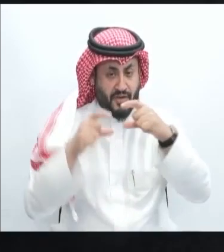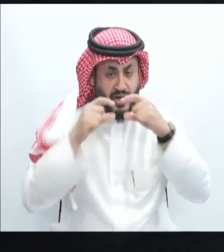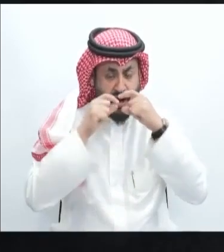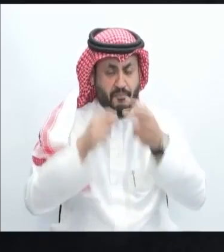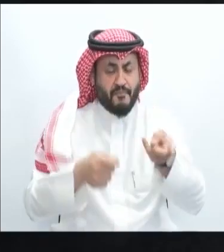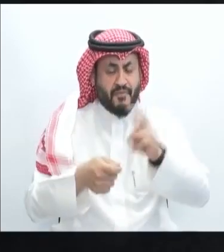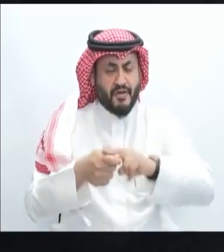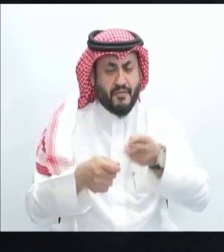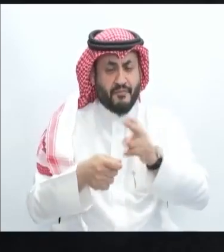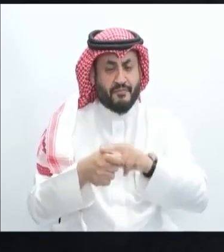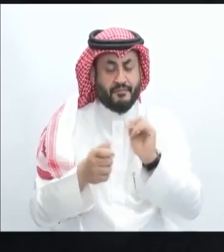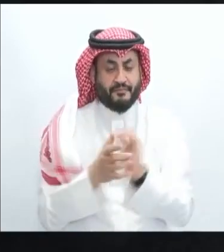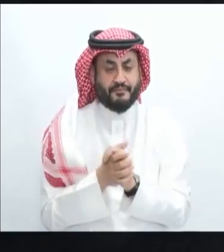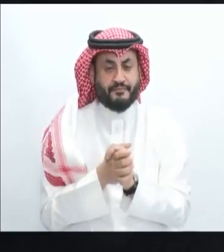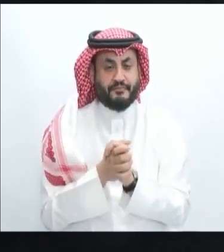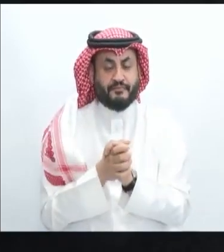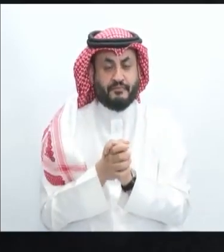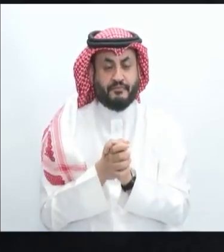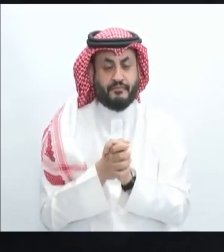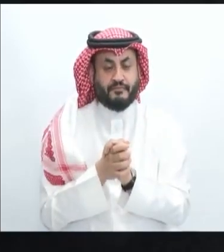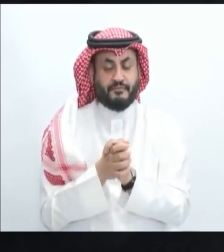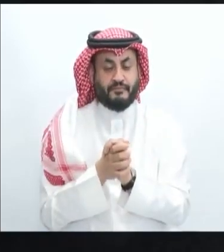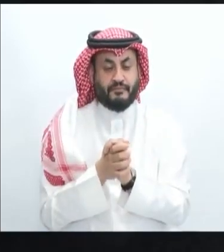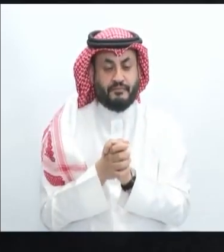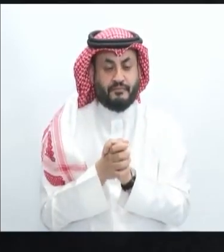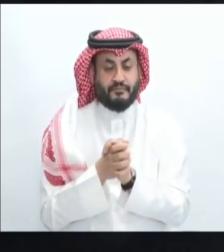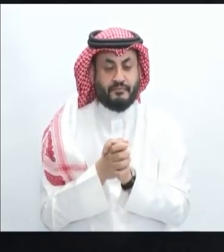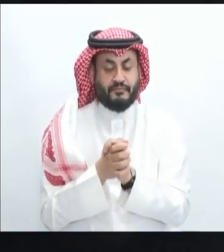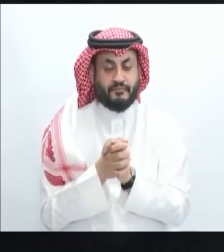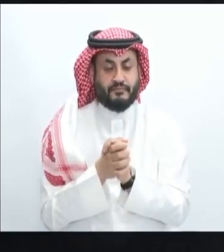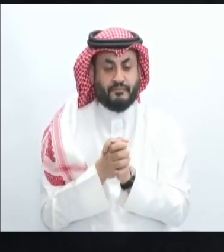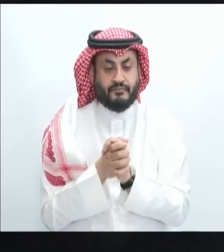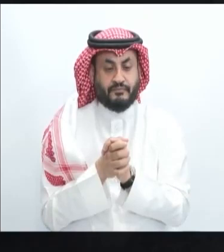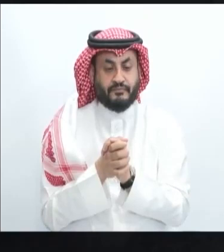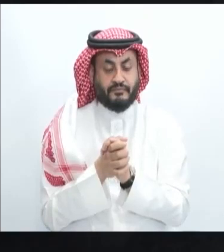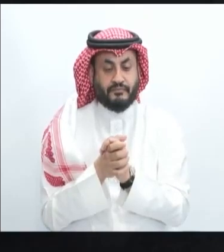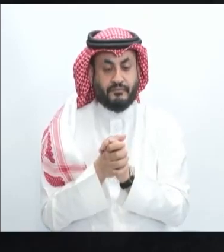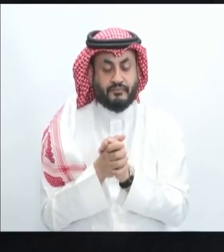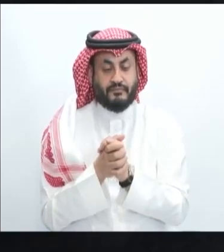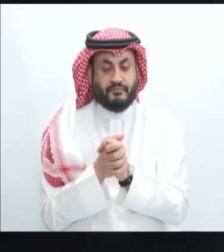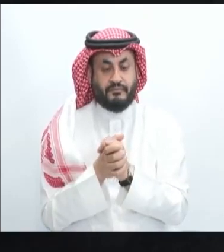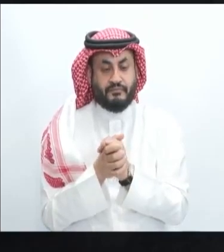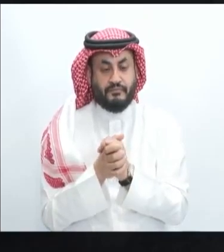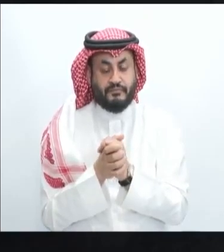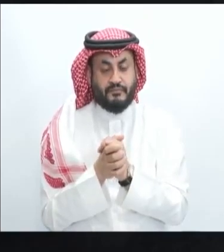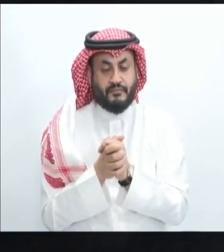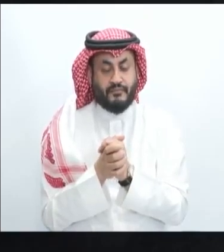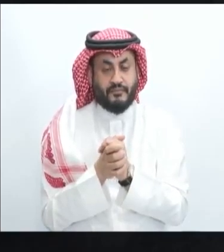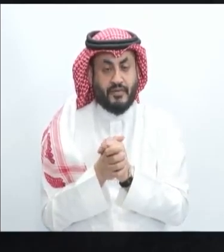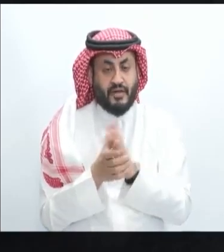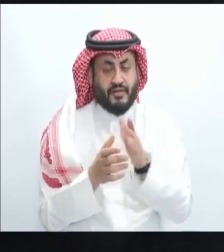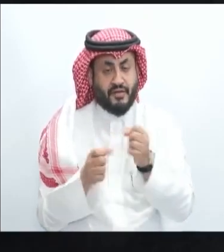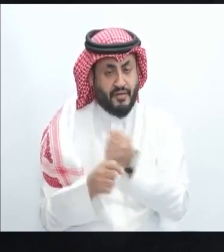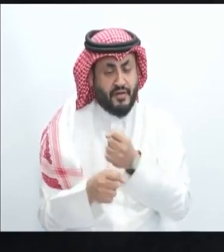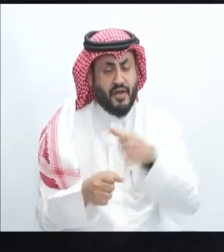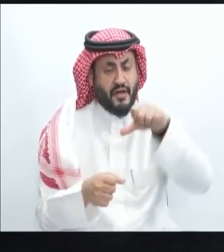too much of junk food. Too much, eating too much of this food is a bad thing that